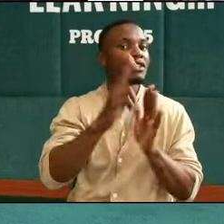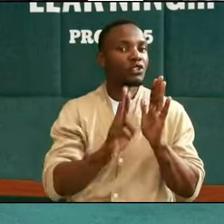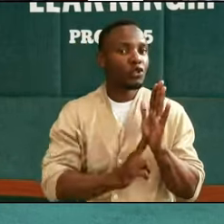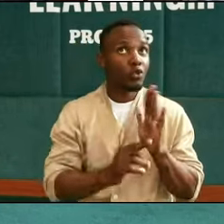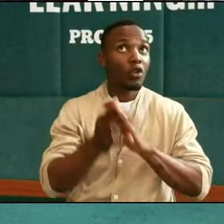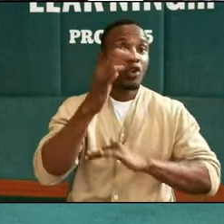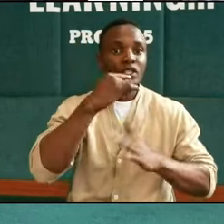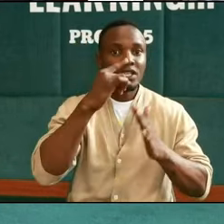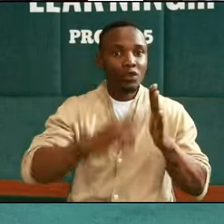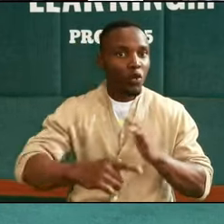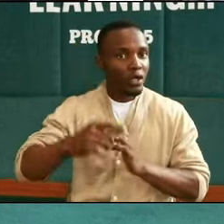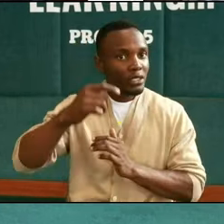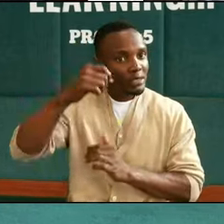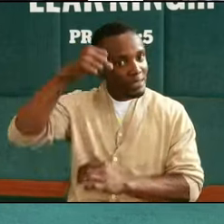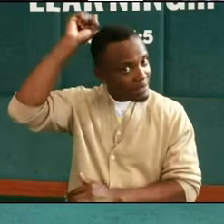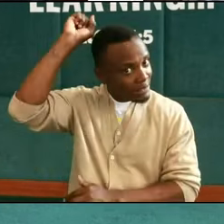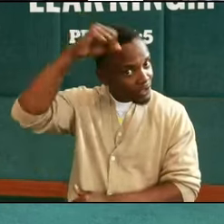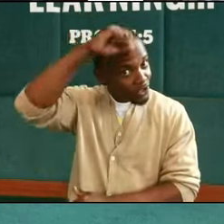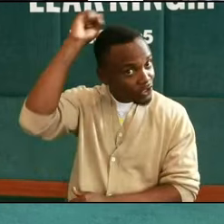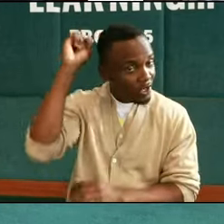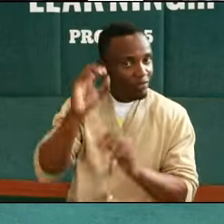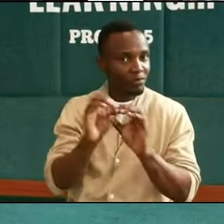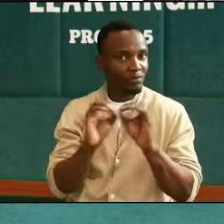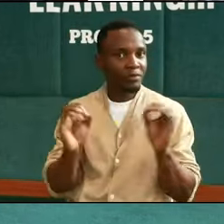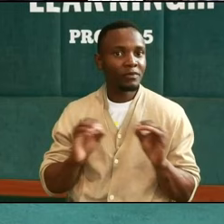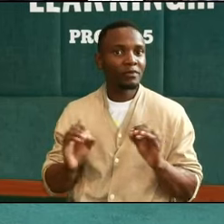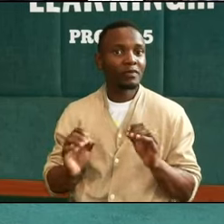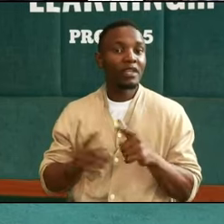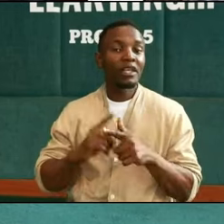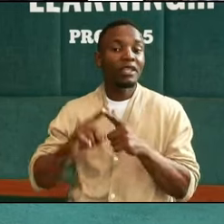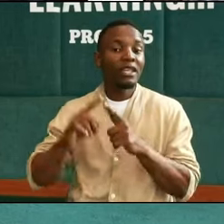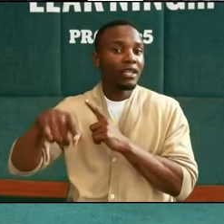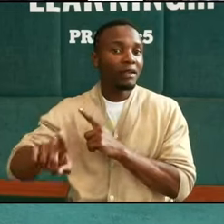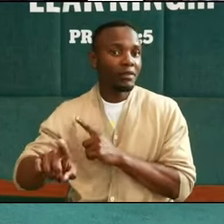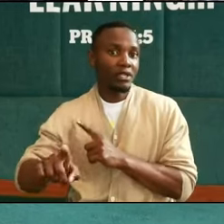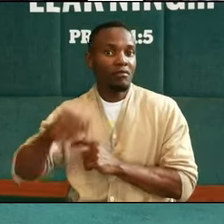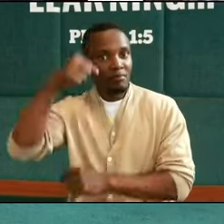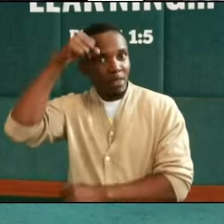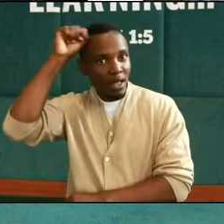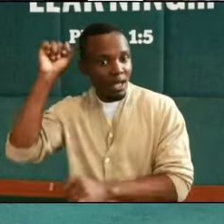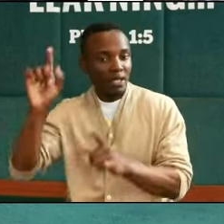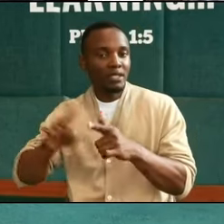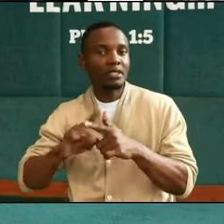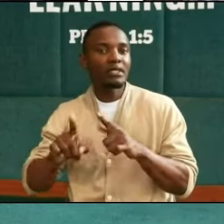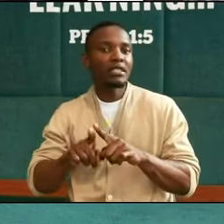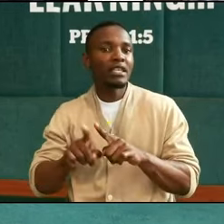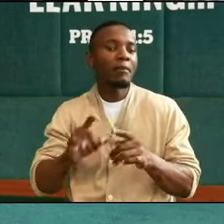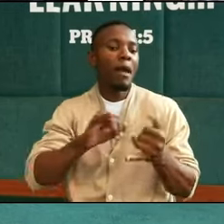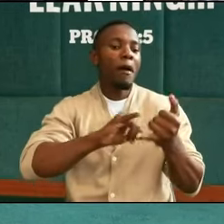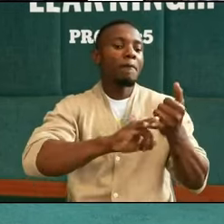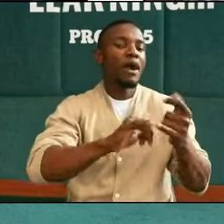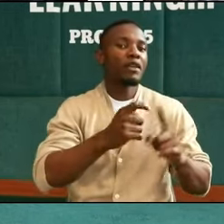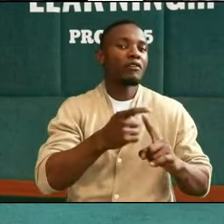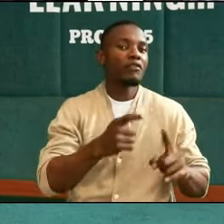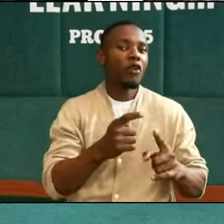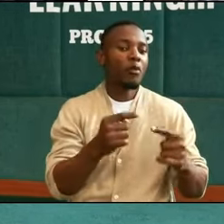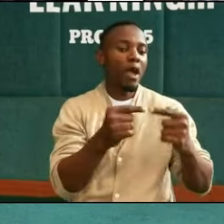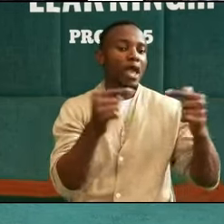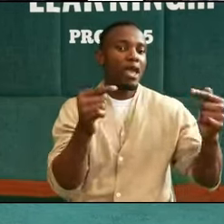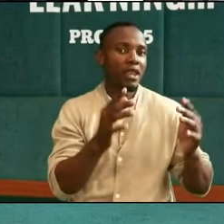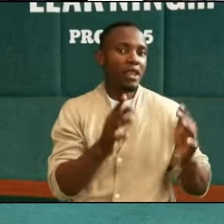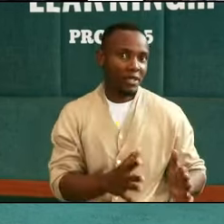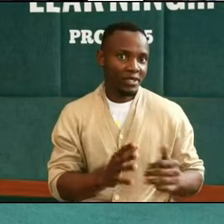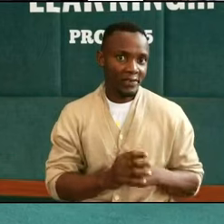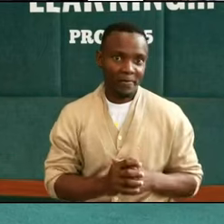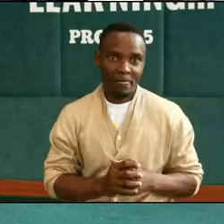be cut. And the second thing he broke, he went and married from the Philistines. Now the Philistines, I